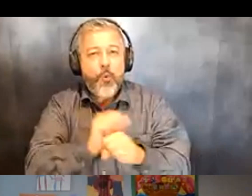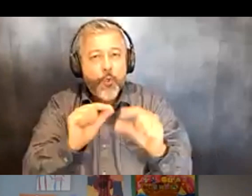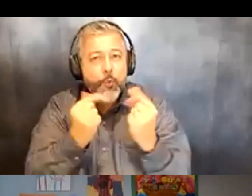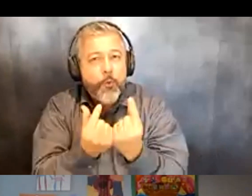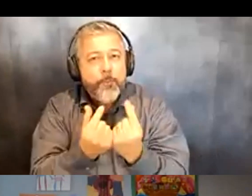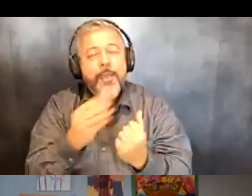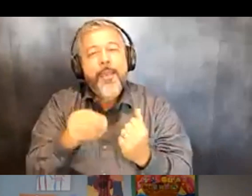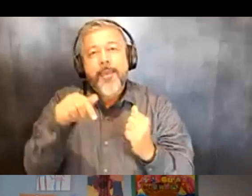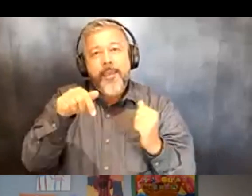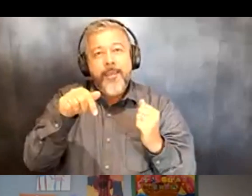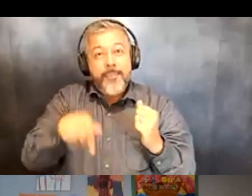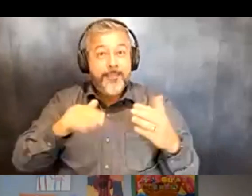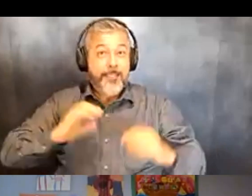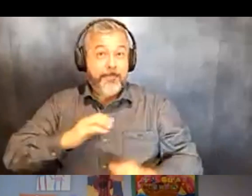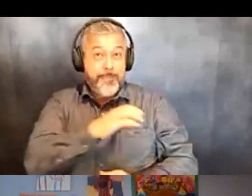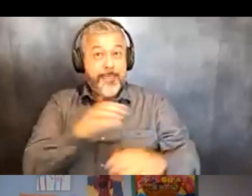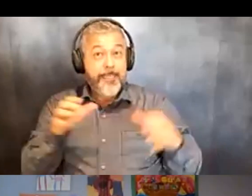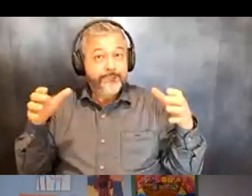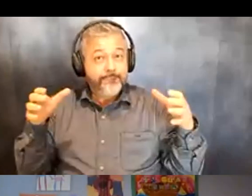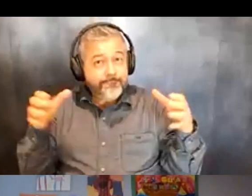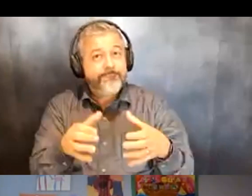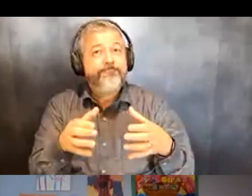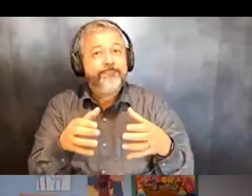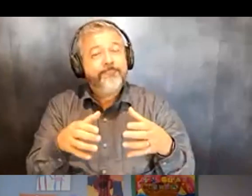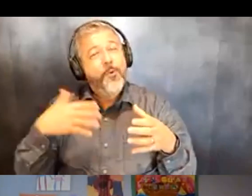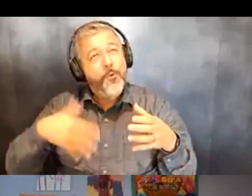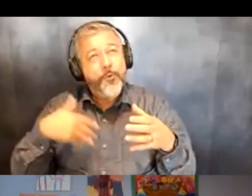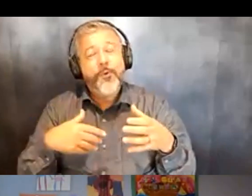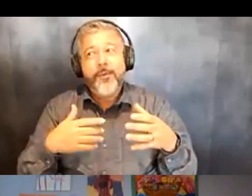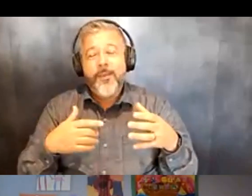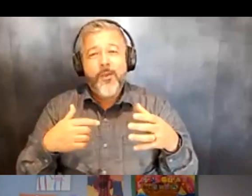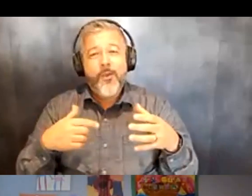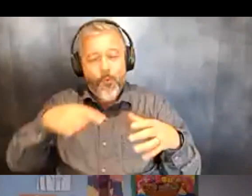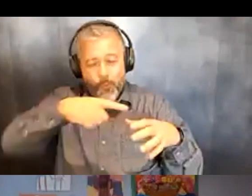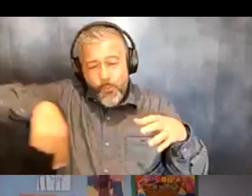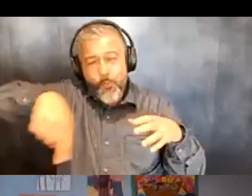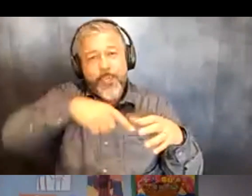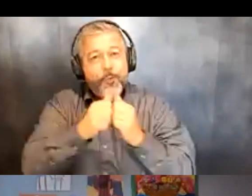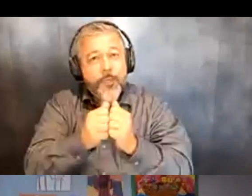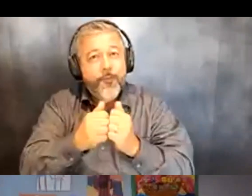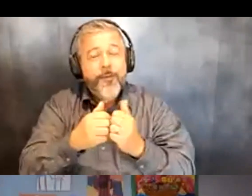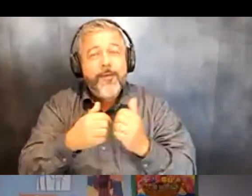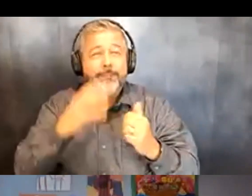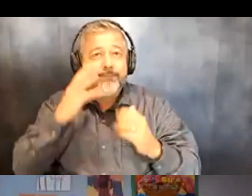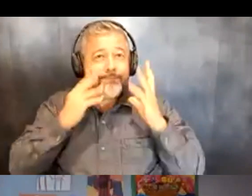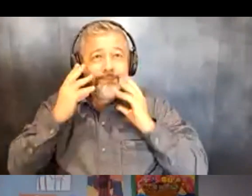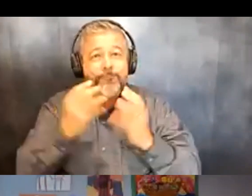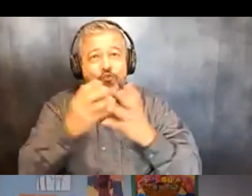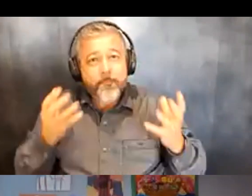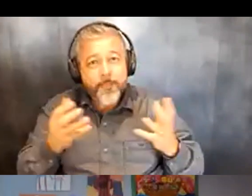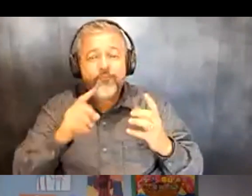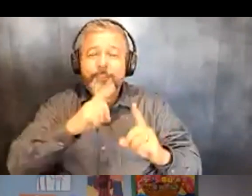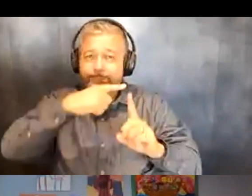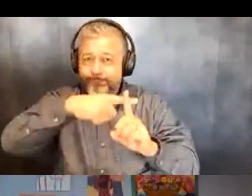this committee coming together. I mean, I think we have so much that has happened that is terrific, and we're